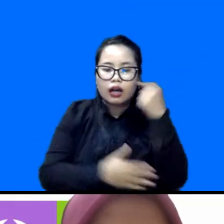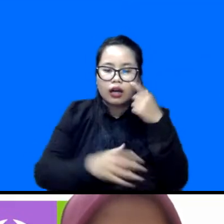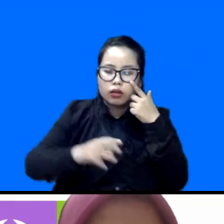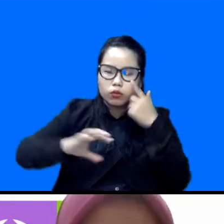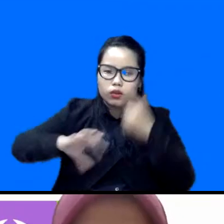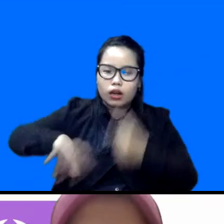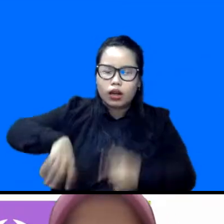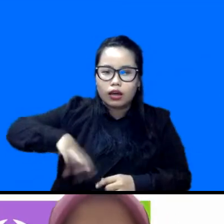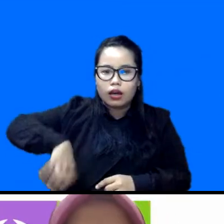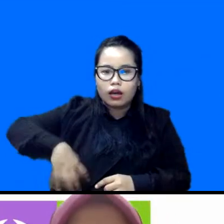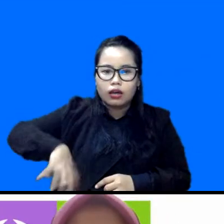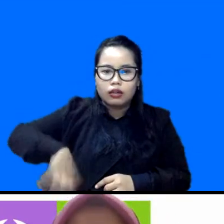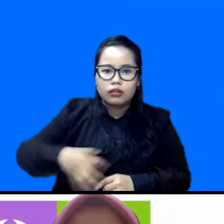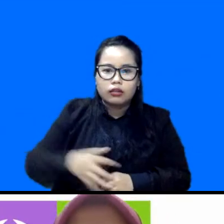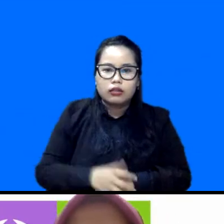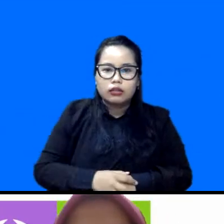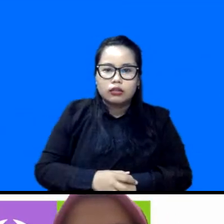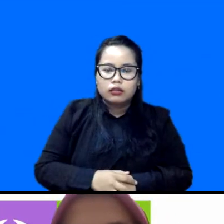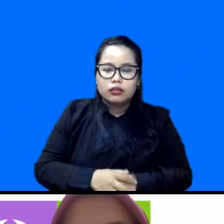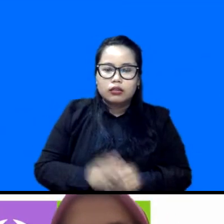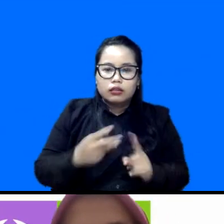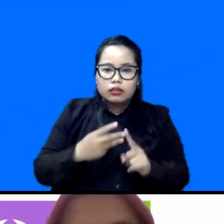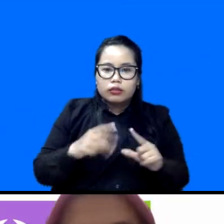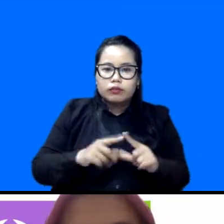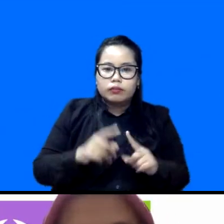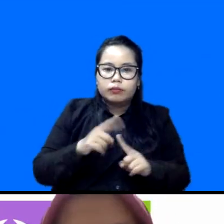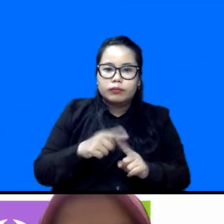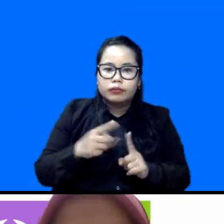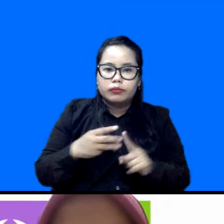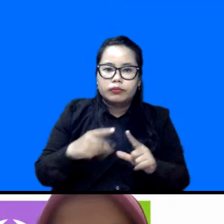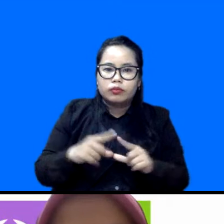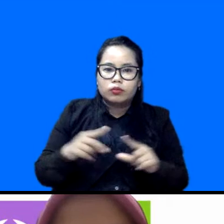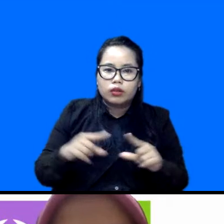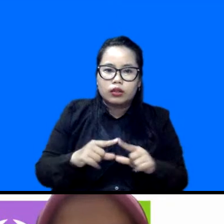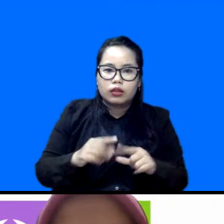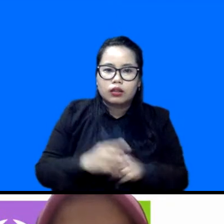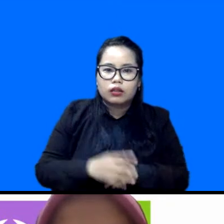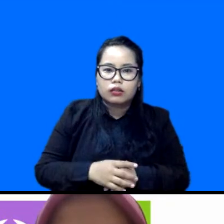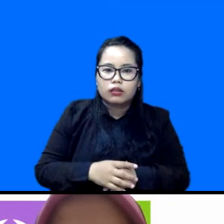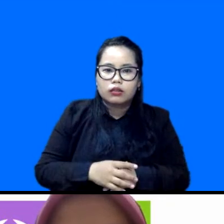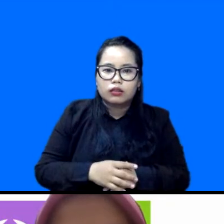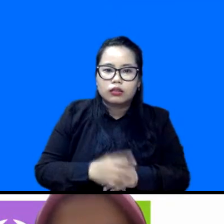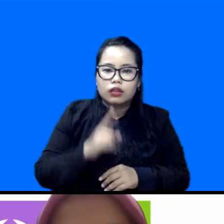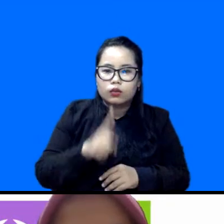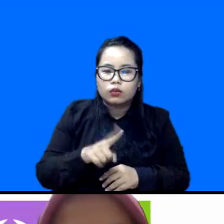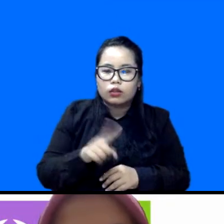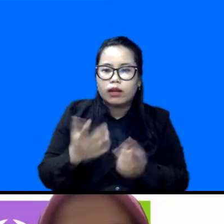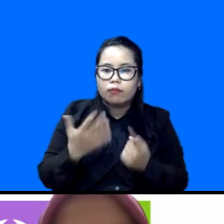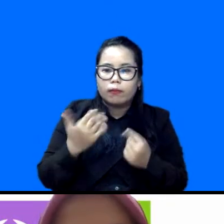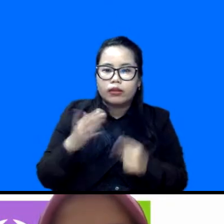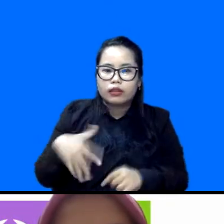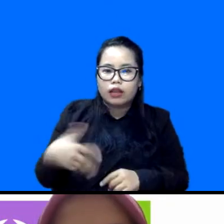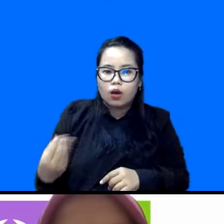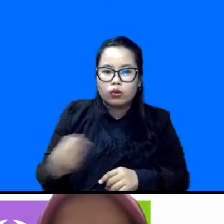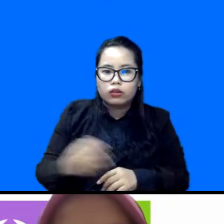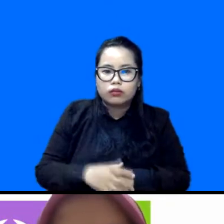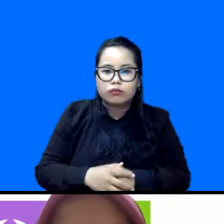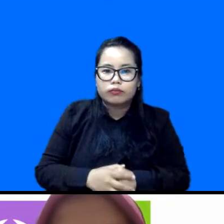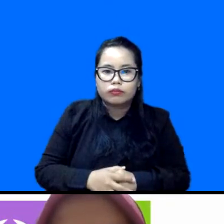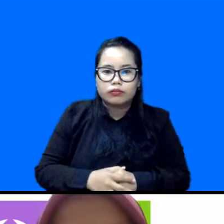and it will be doubled in a decade later. And that's why the urgency of this renewable energy and making sure